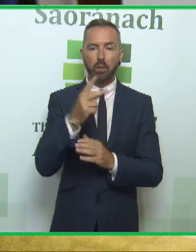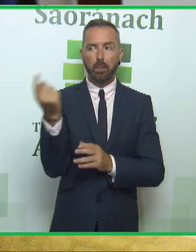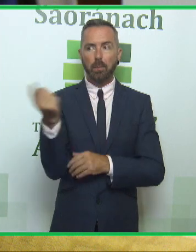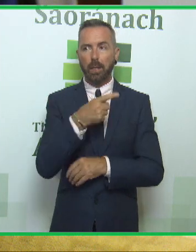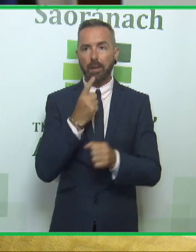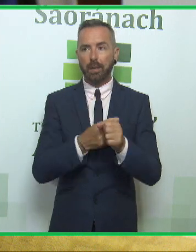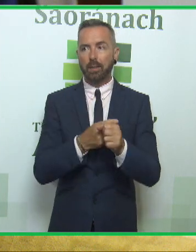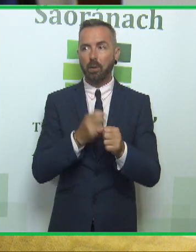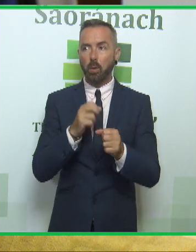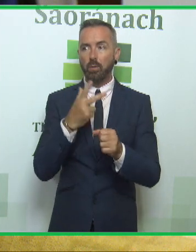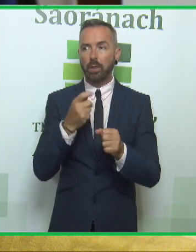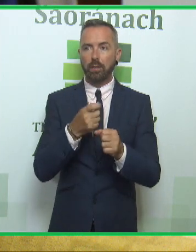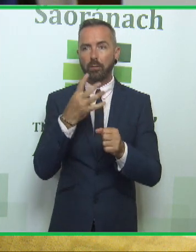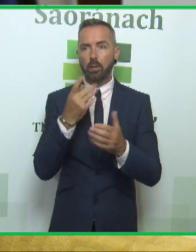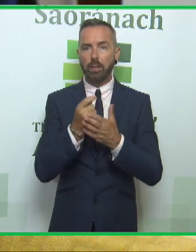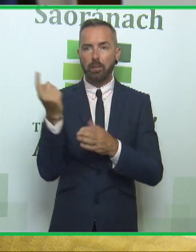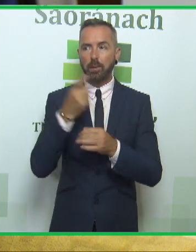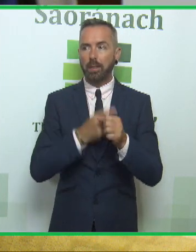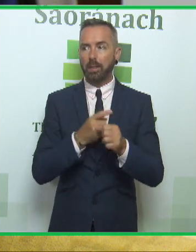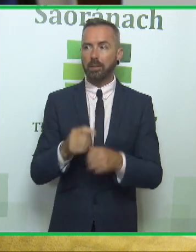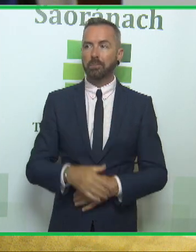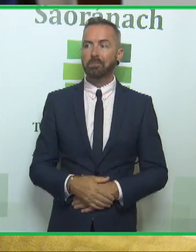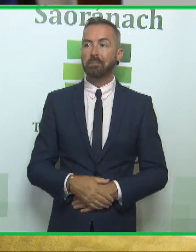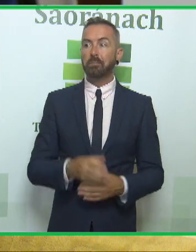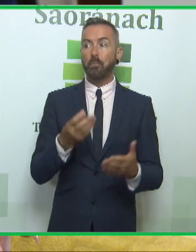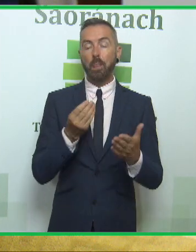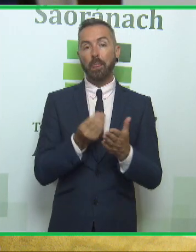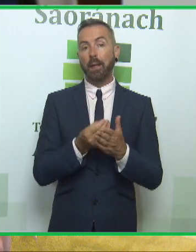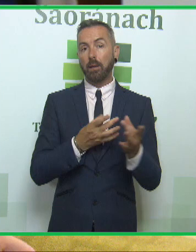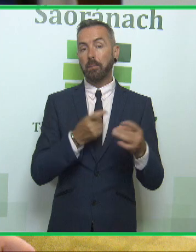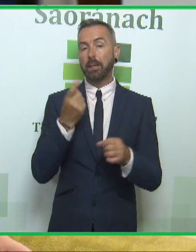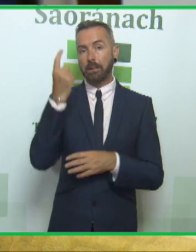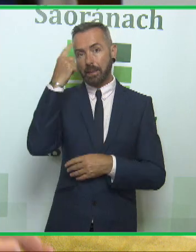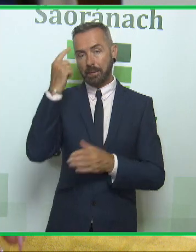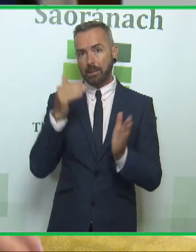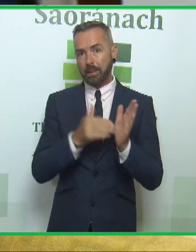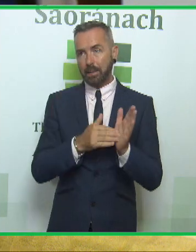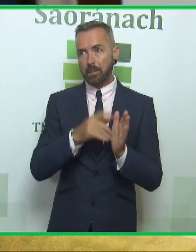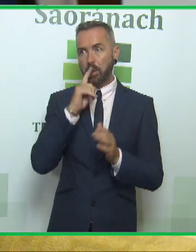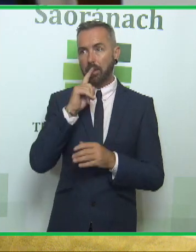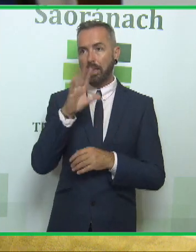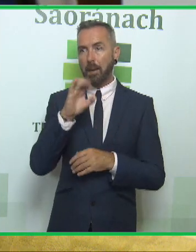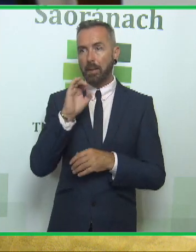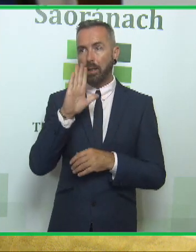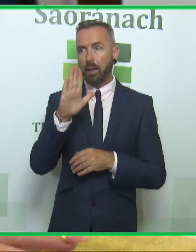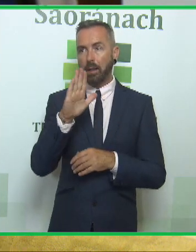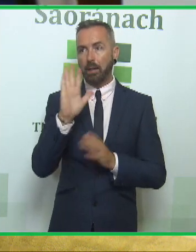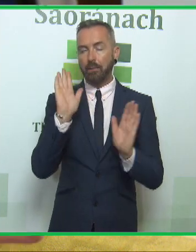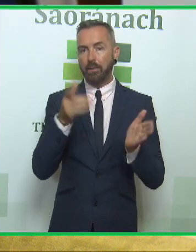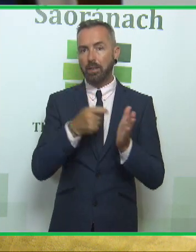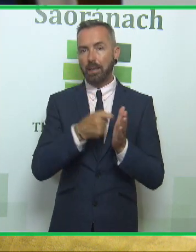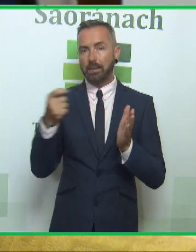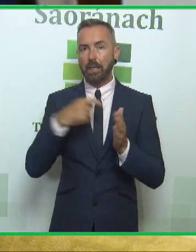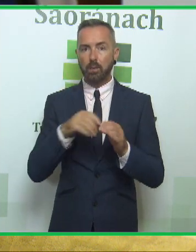not 3 times, 4 times the amount. So economically it makes sense, but the capital that we talked about is extended, as I say, to